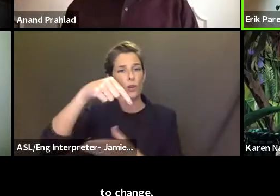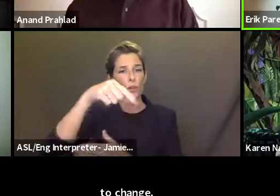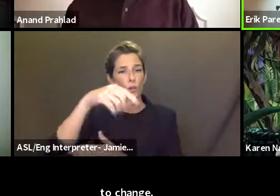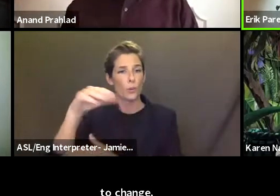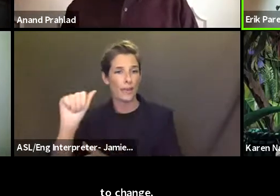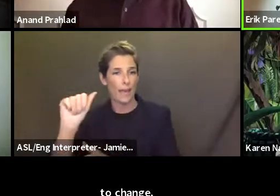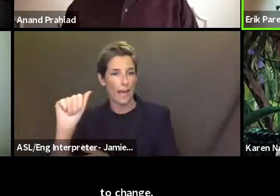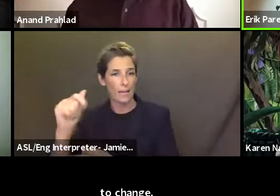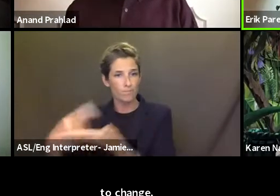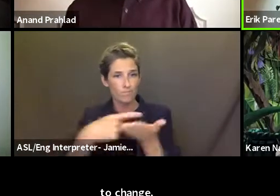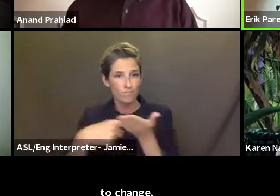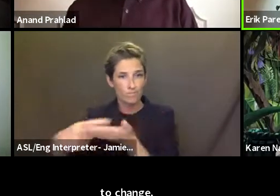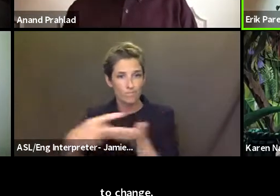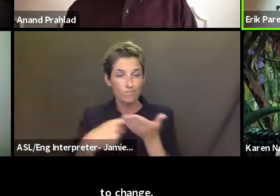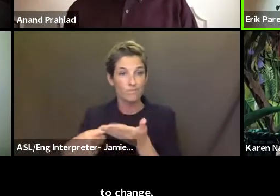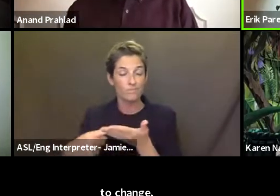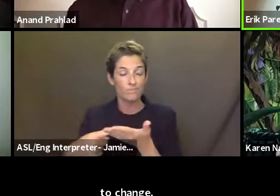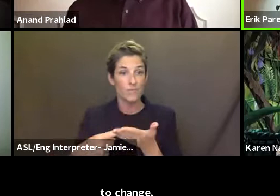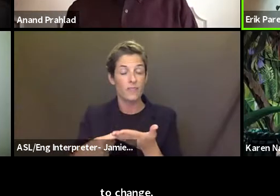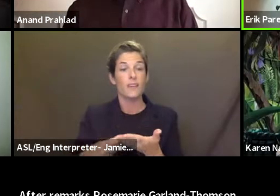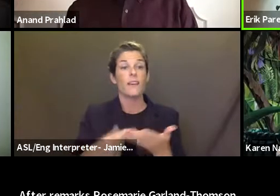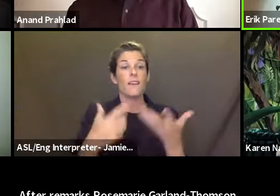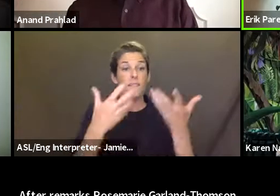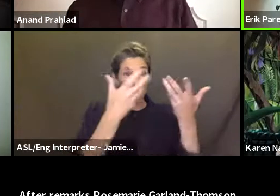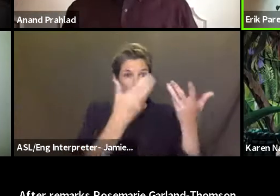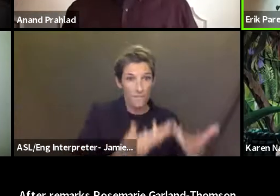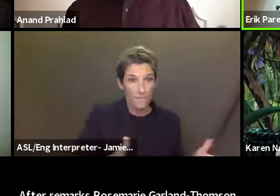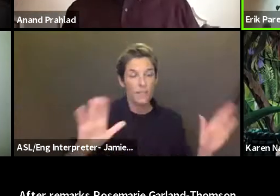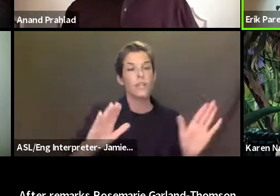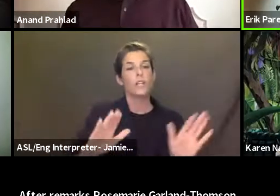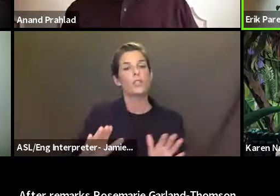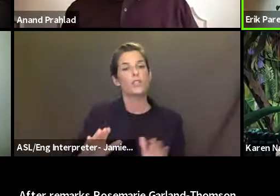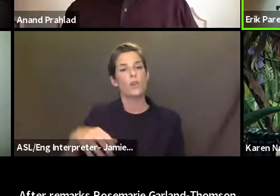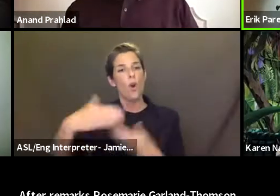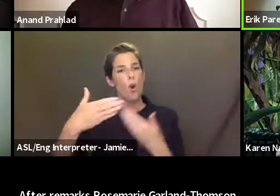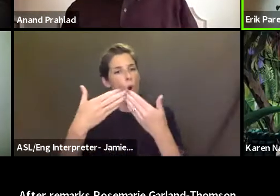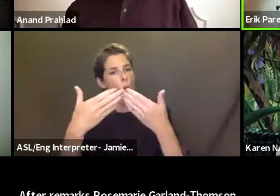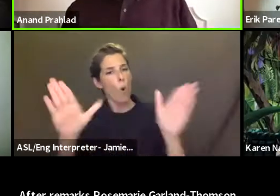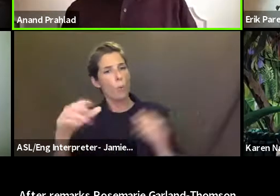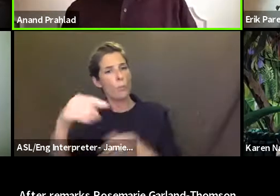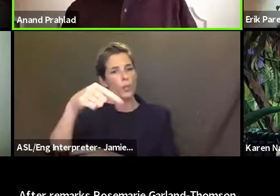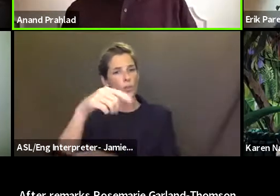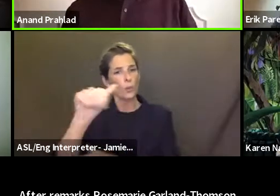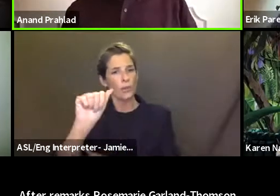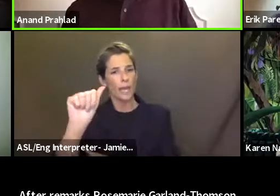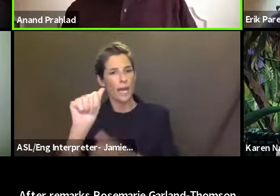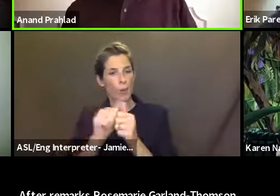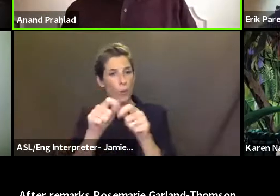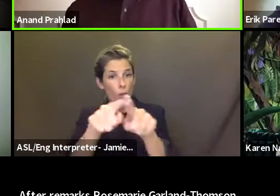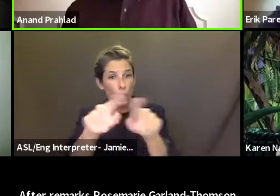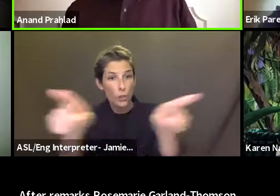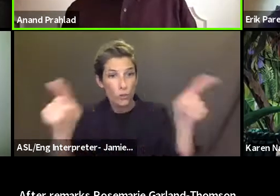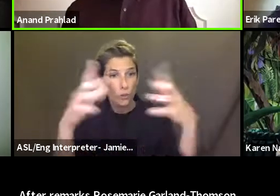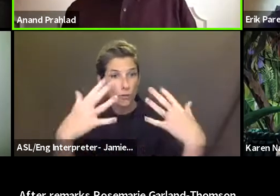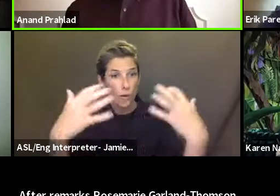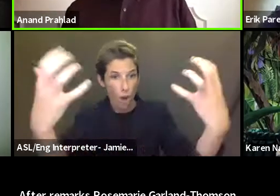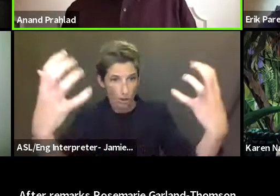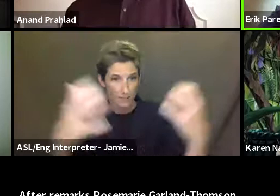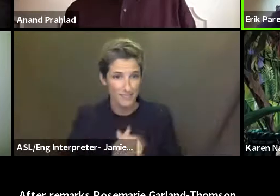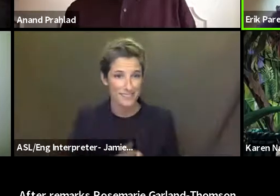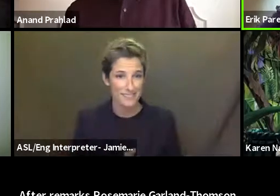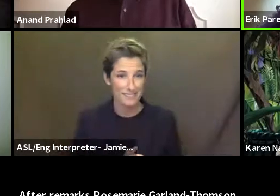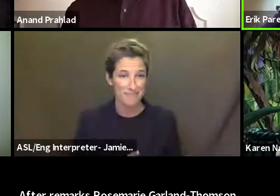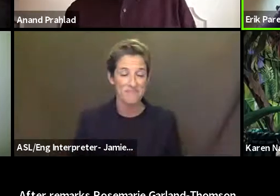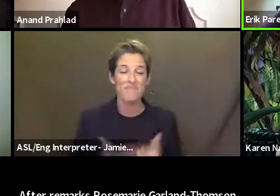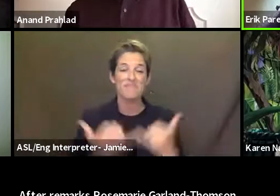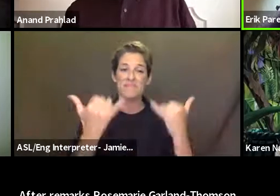event, Joel Reynolds will facilitate the conversation with all of you in the audience. It is now my